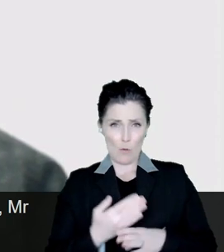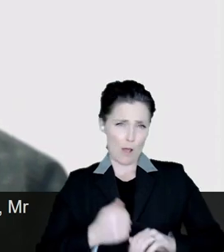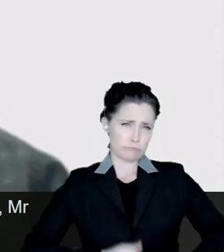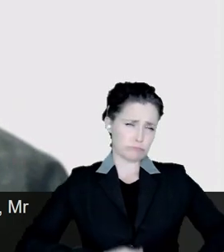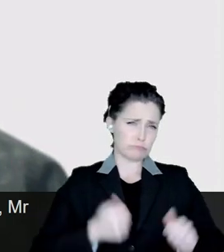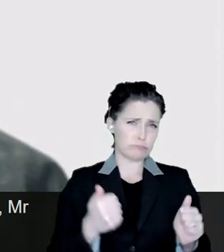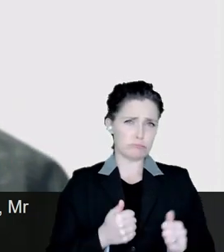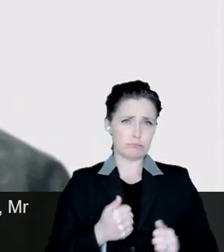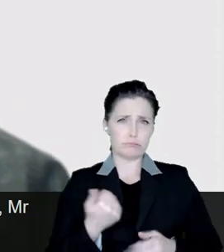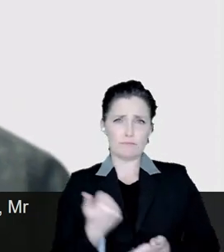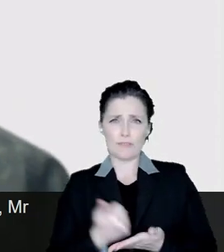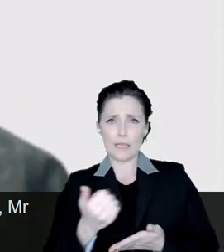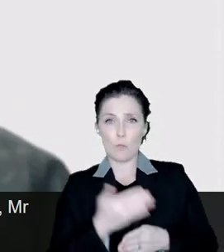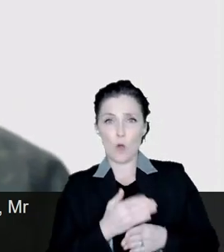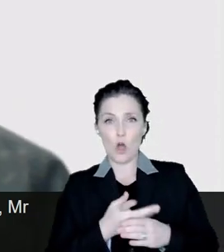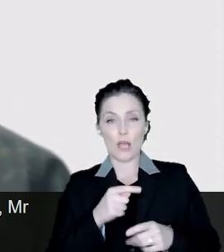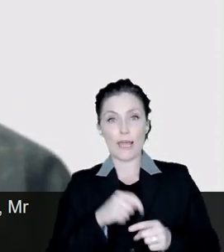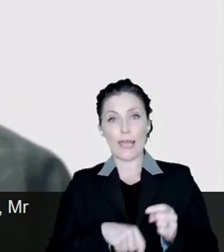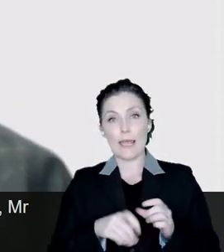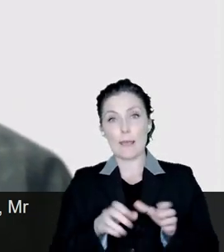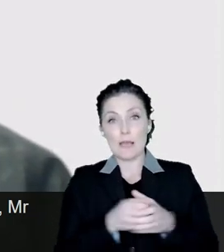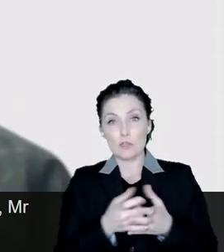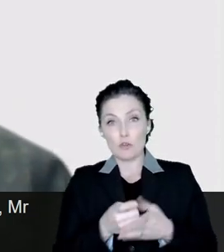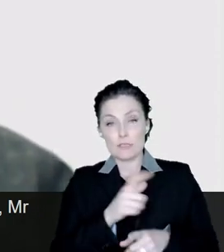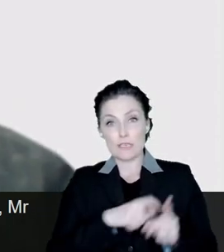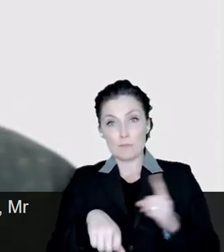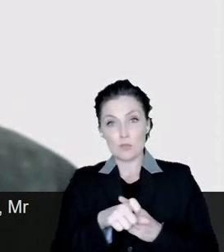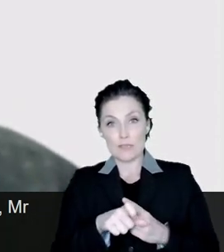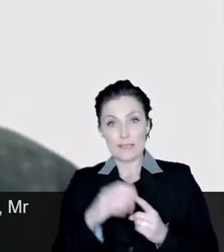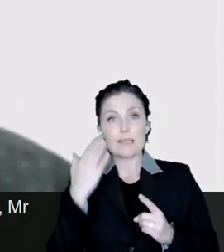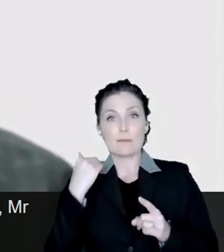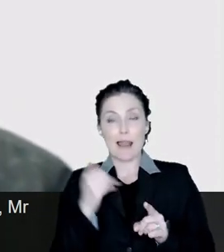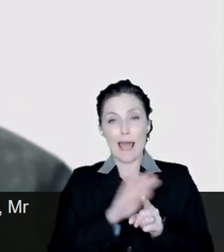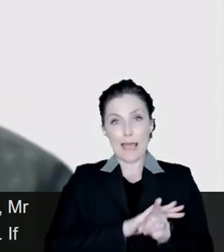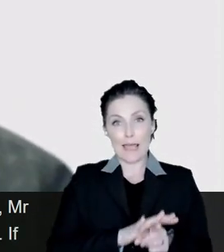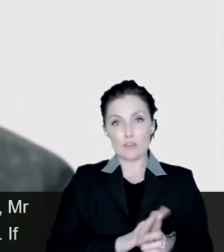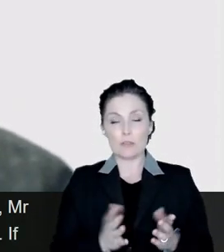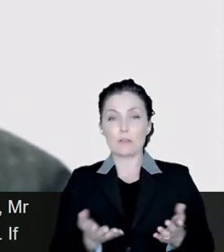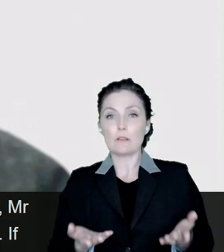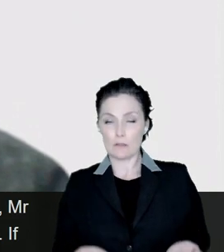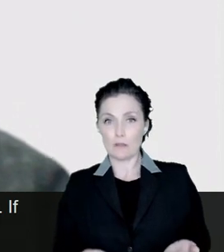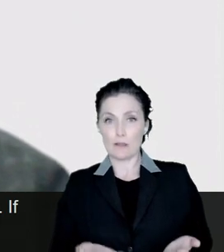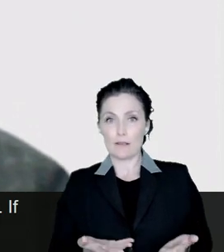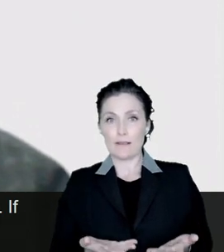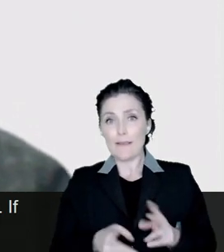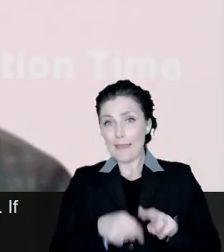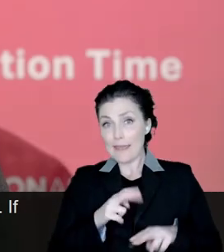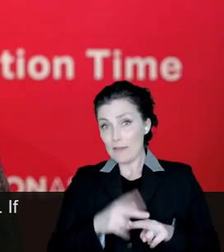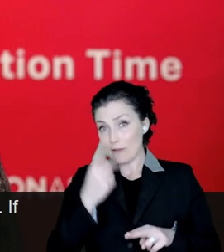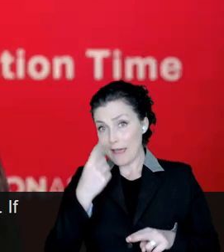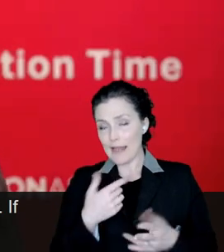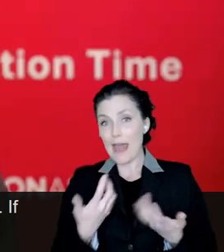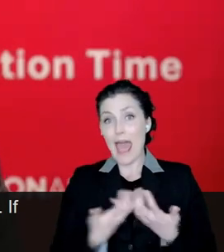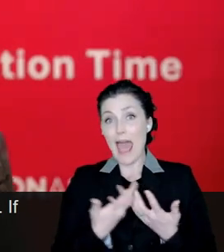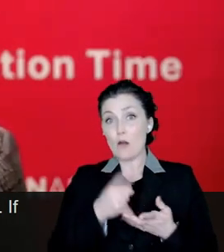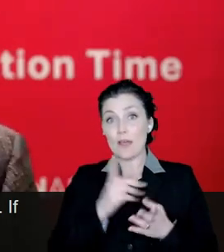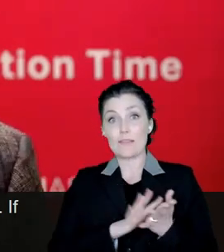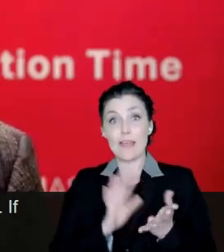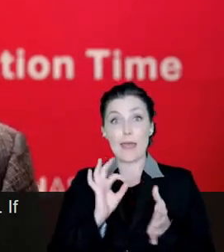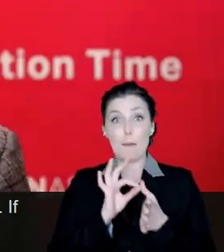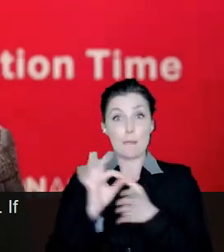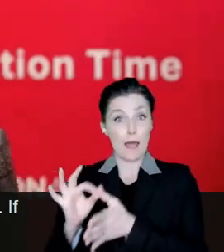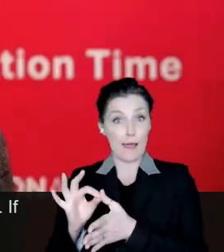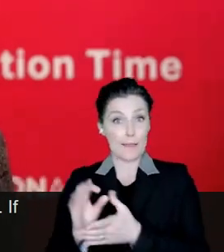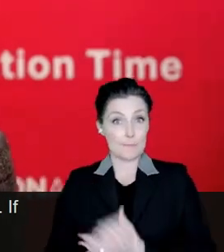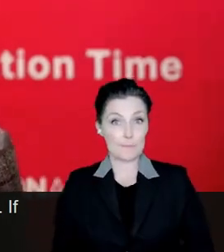minority ethnic communities? If so, how can they obtain this assistance? Thank you. Thank you. And the